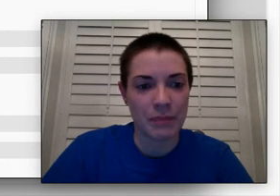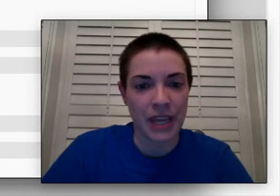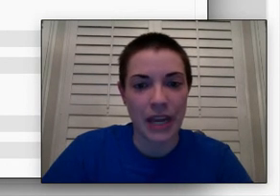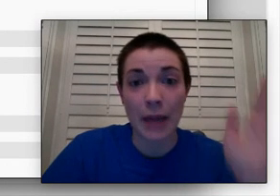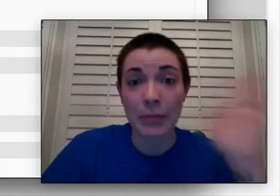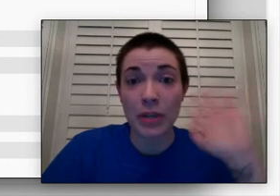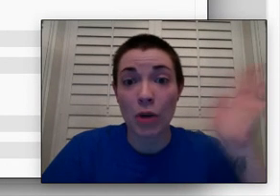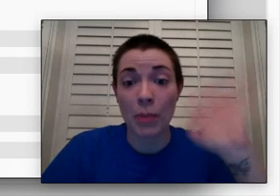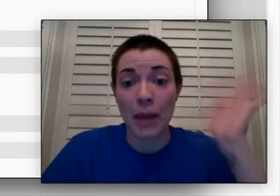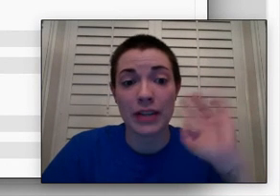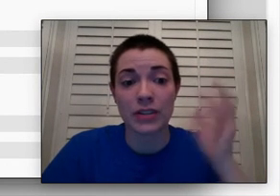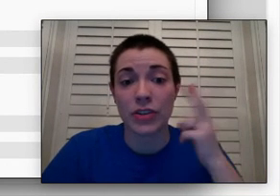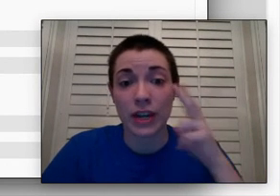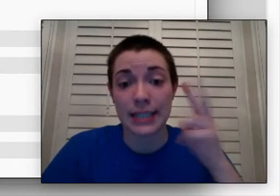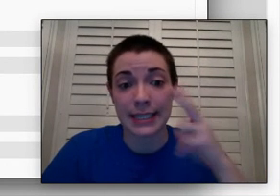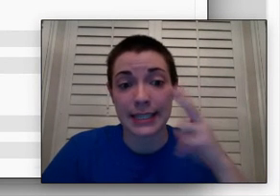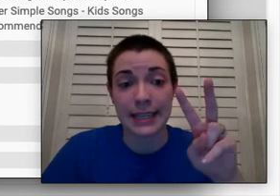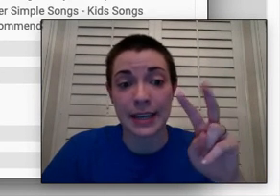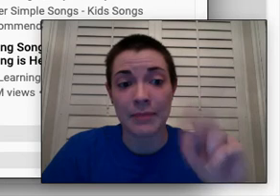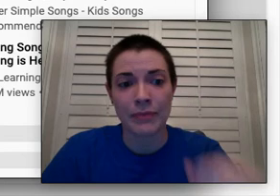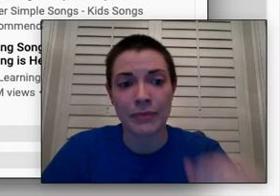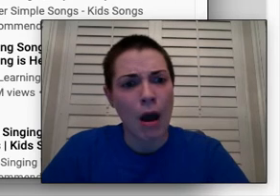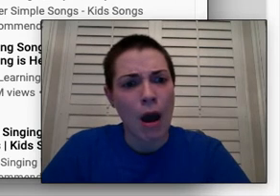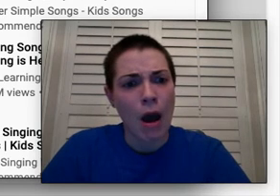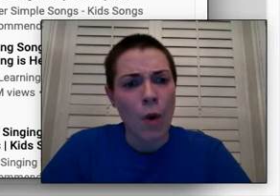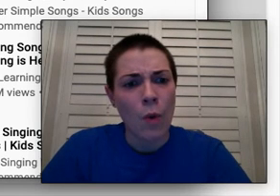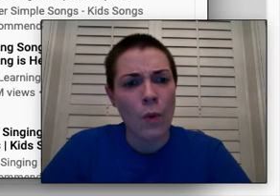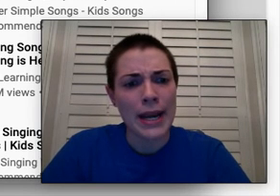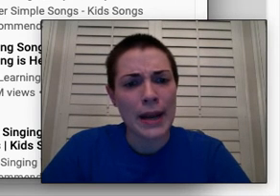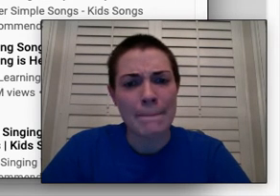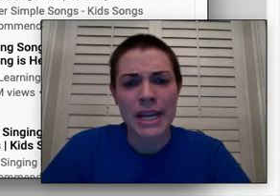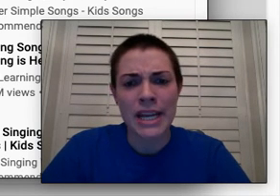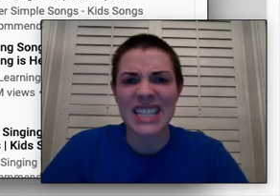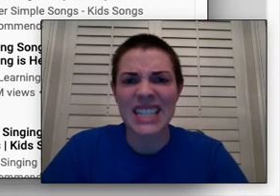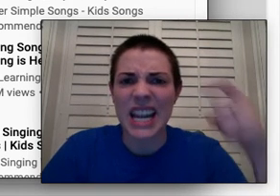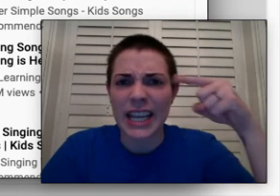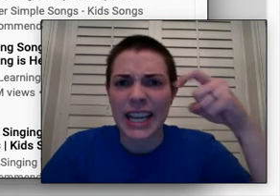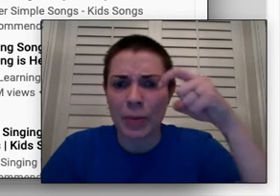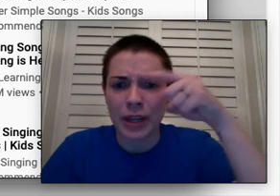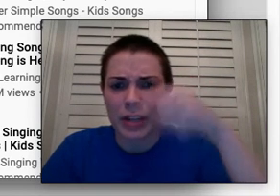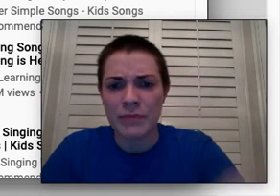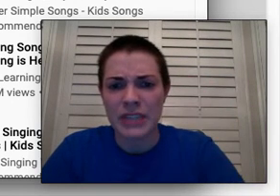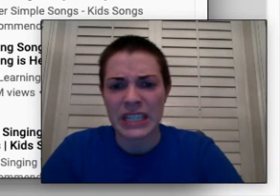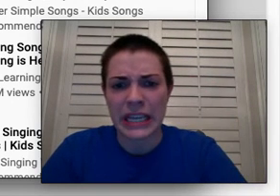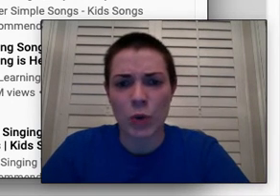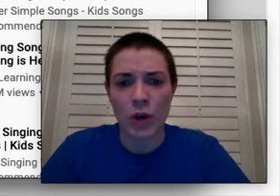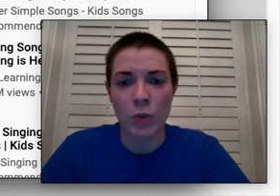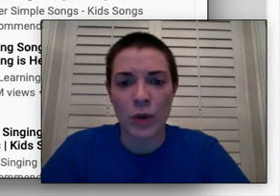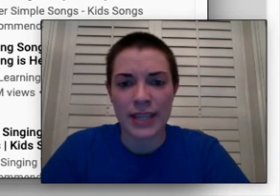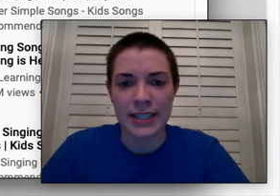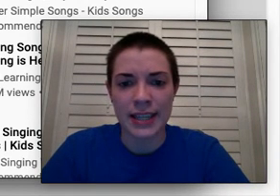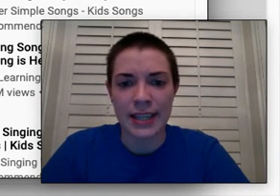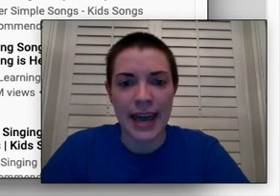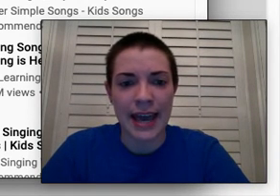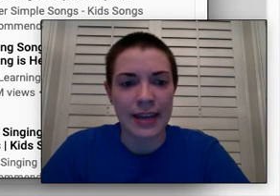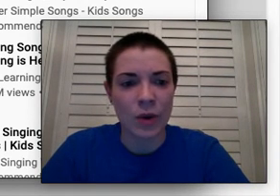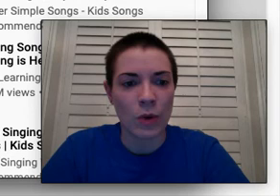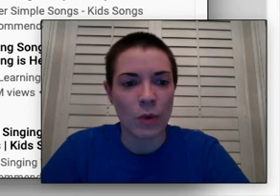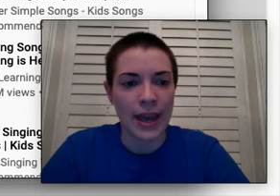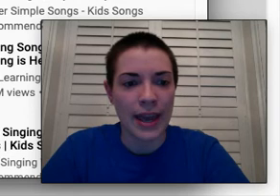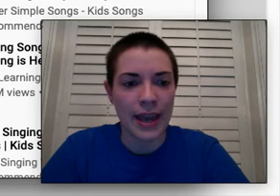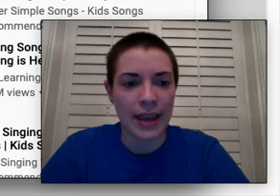one, and I'm going to go bye-bye so that you guys can see. Wireless battery bank for Wait a minute, that's not a caterpillar. Say, go away, silly ad,